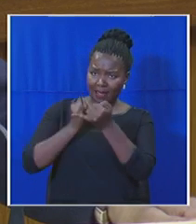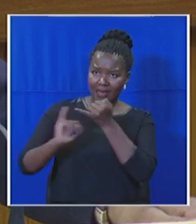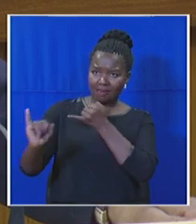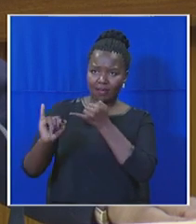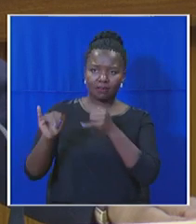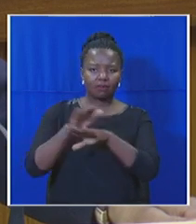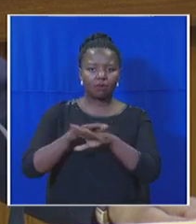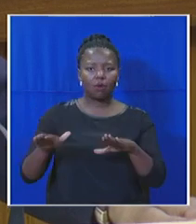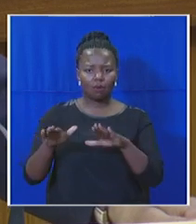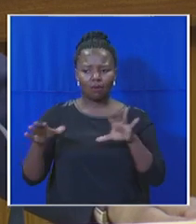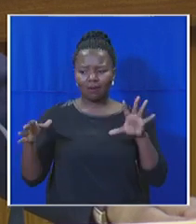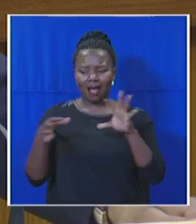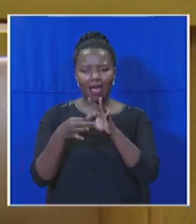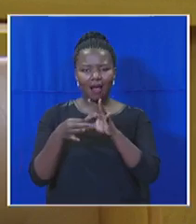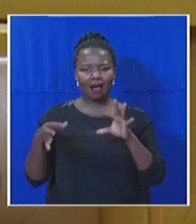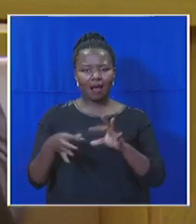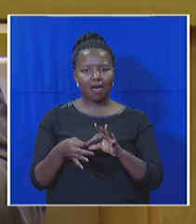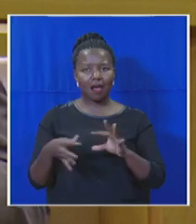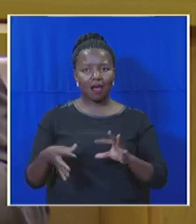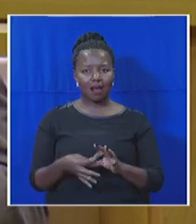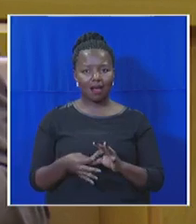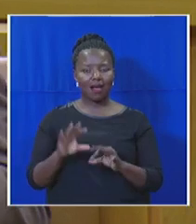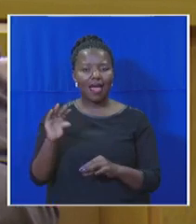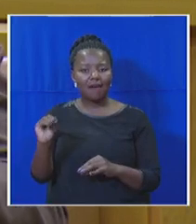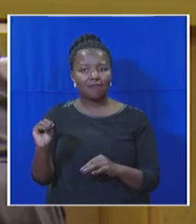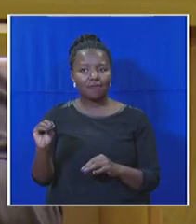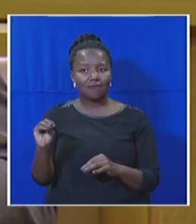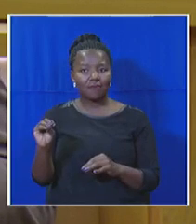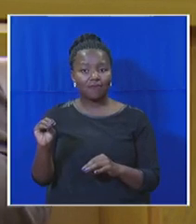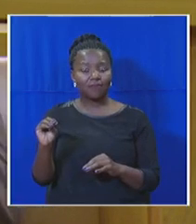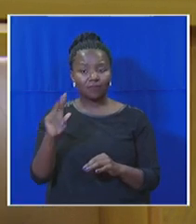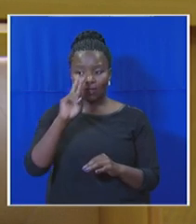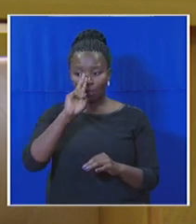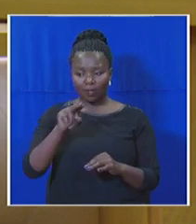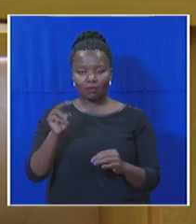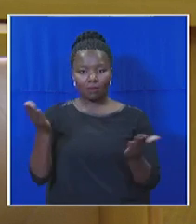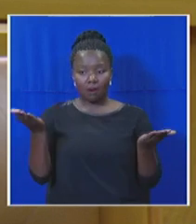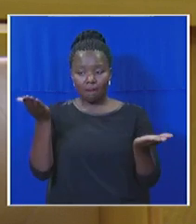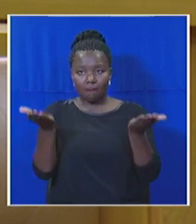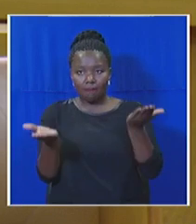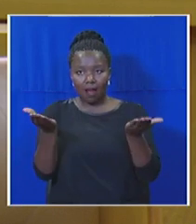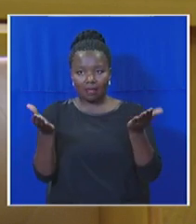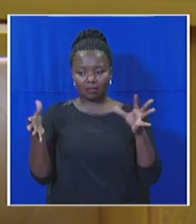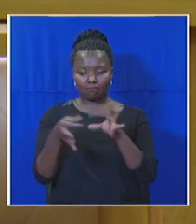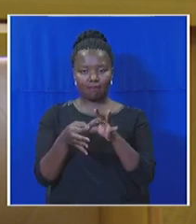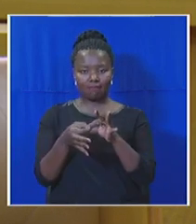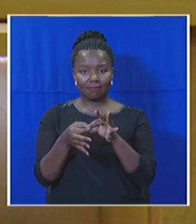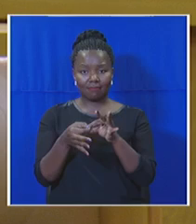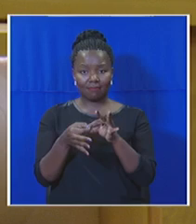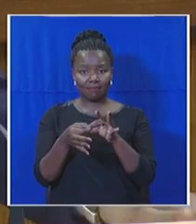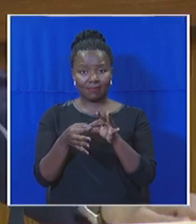relative. And that is what must be found within balancing. Because it must be